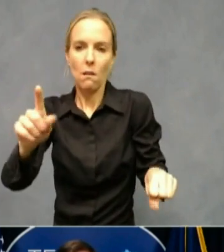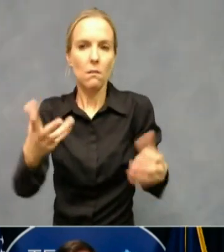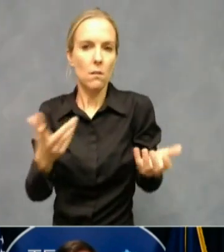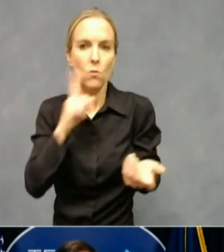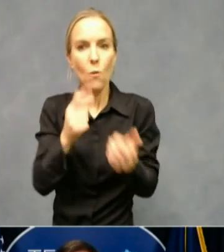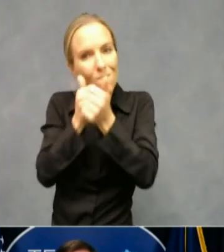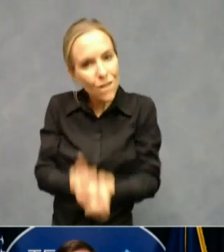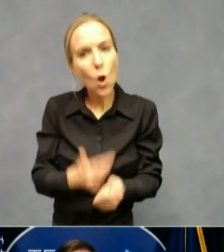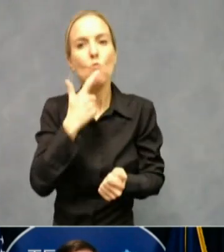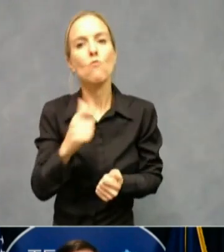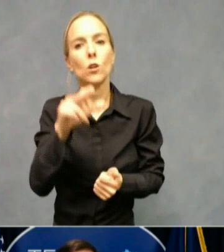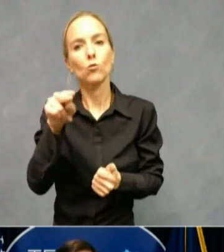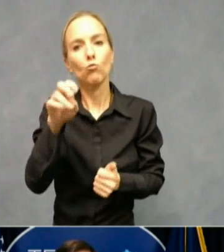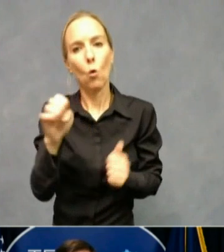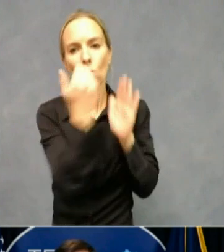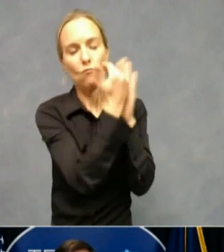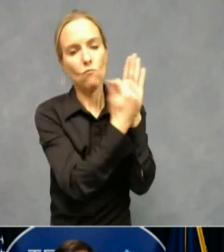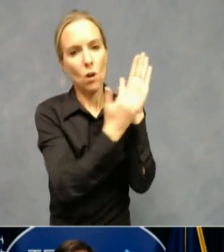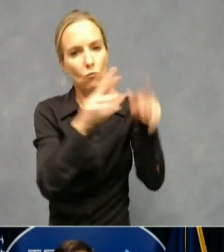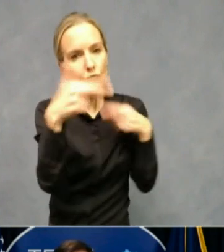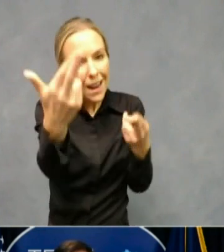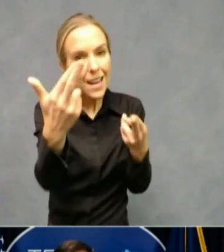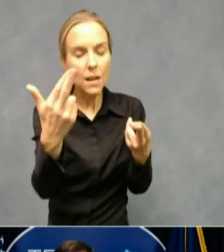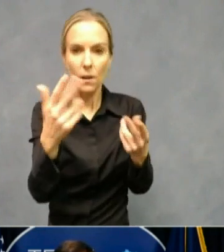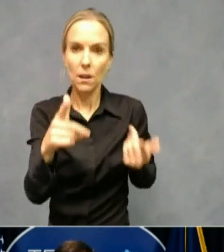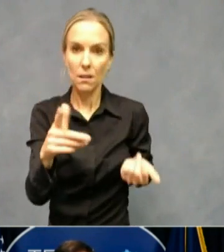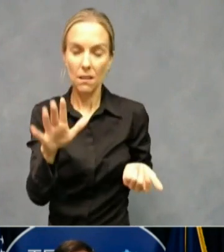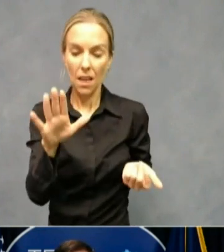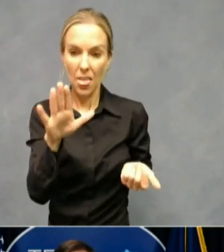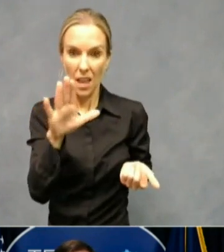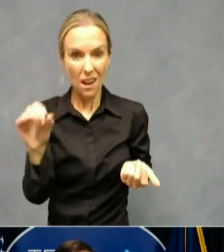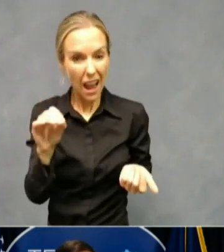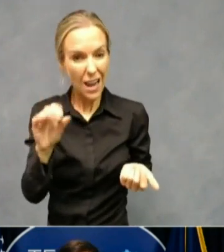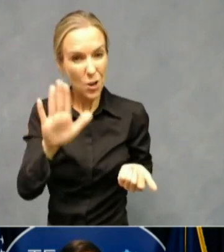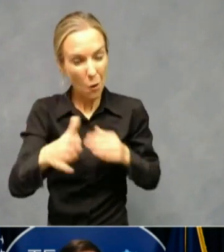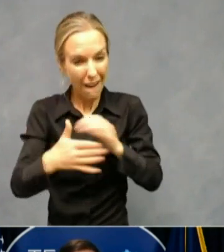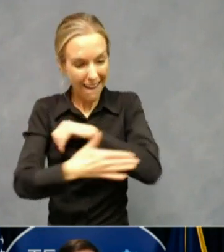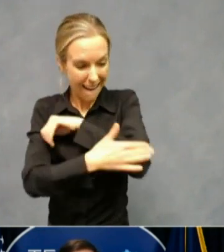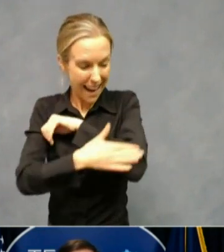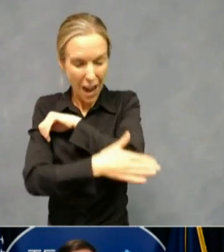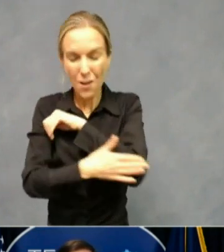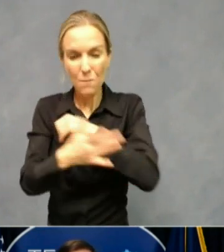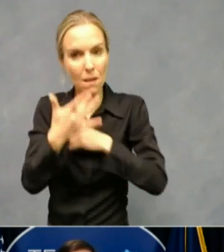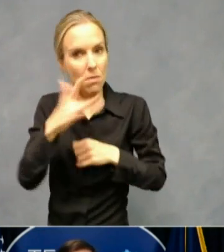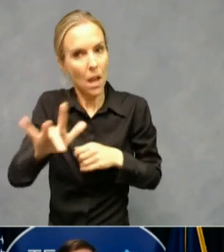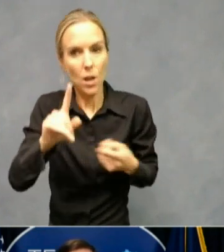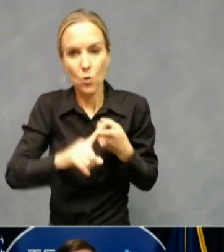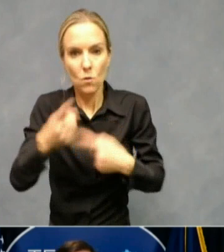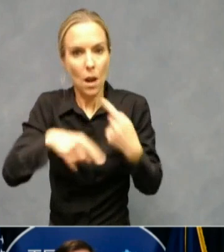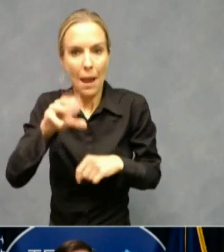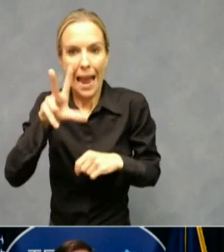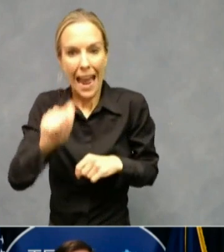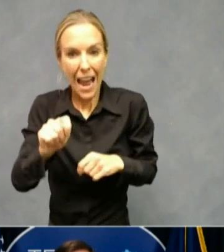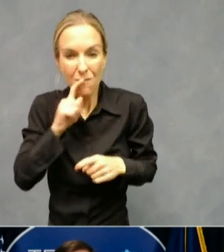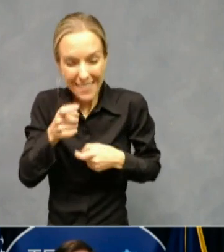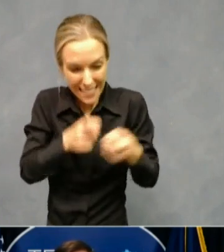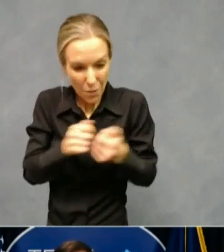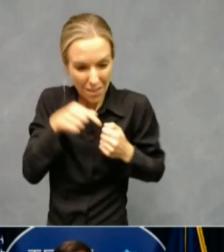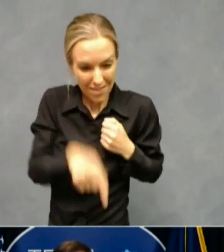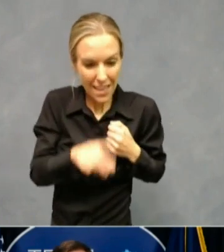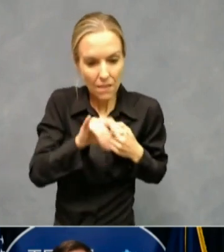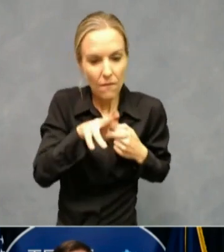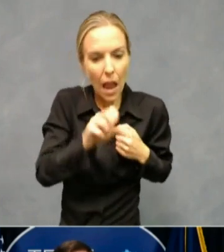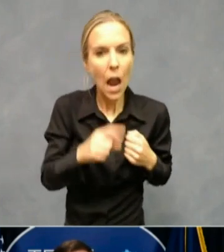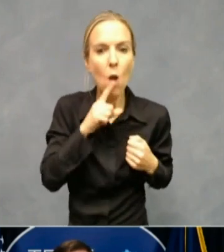recommendations, county would just be lucky to come out of it. And dealing with the virus, I wouldn't want to bet on luck. There's